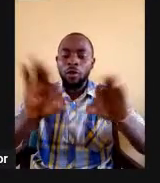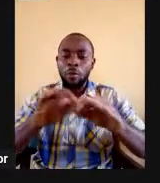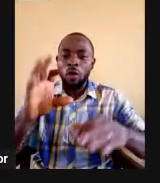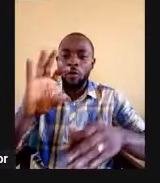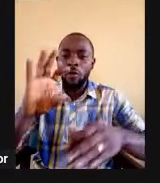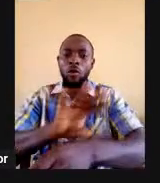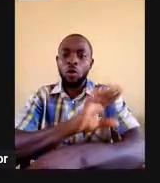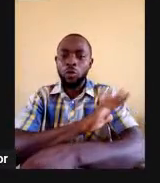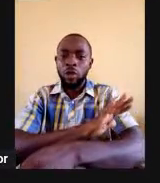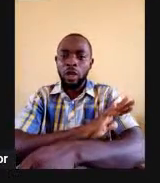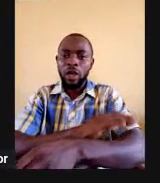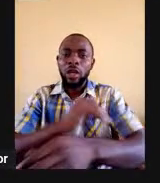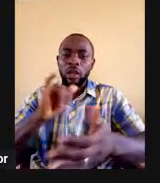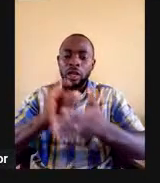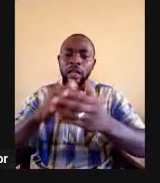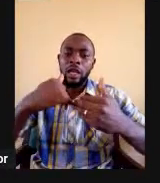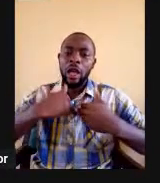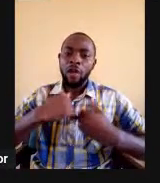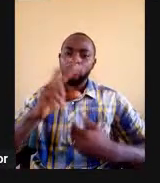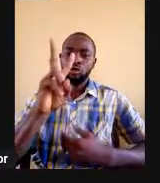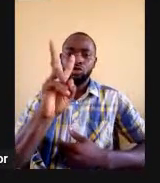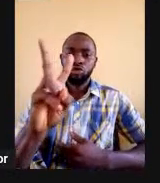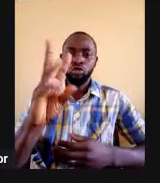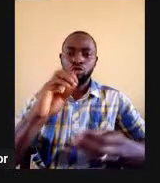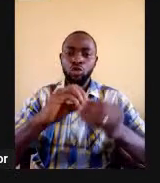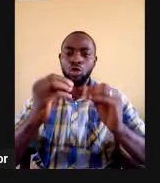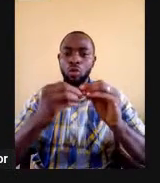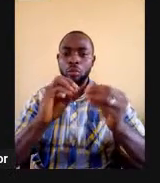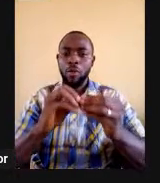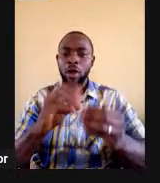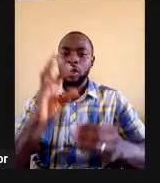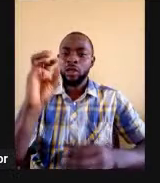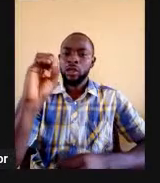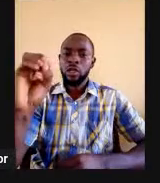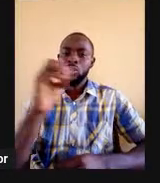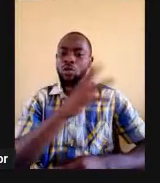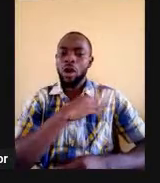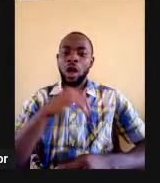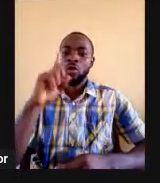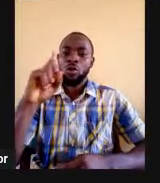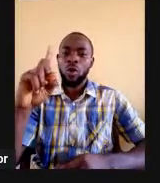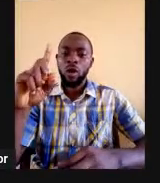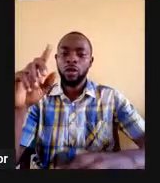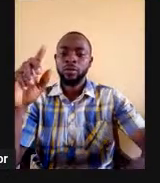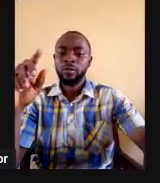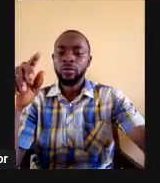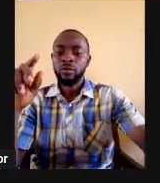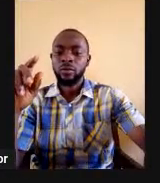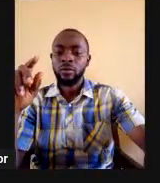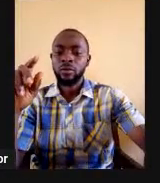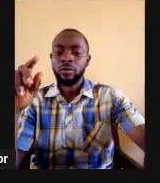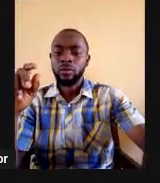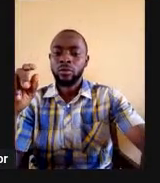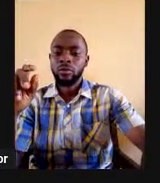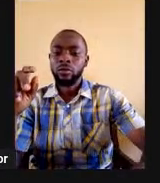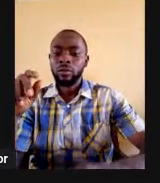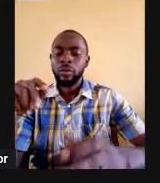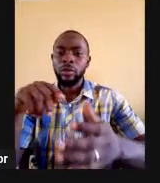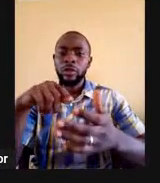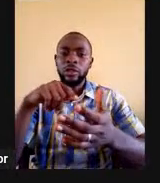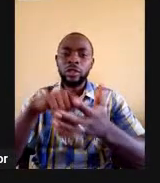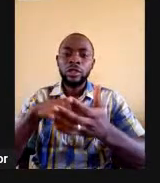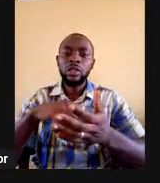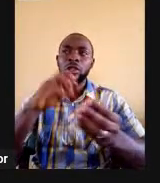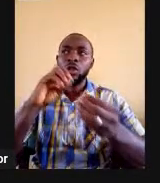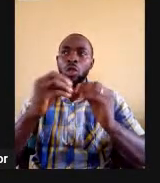numbers, 0 and 1. These numbers form the basic layer of all computing systems.